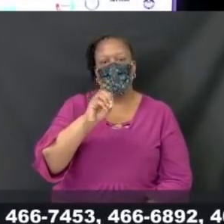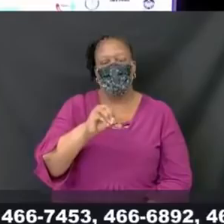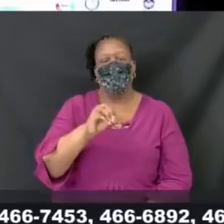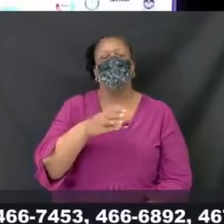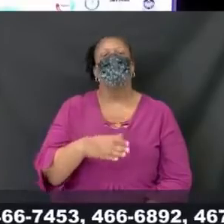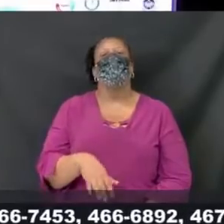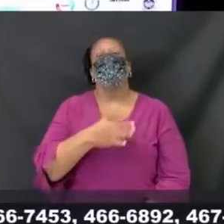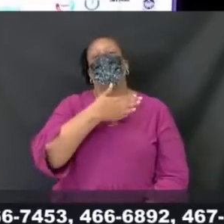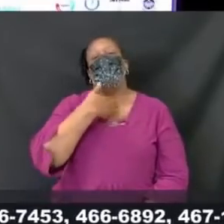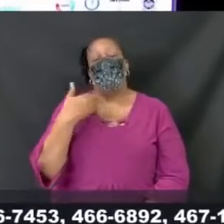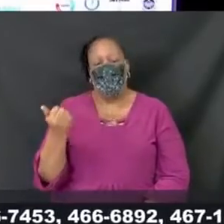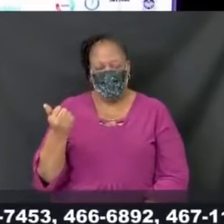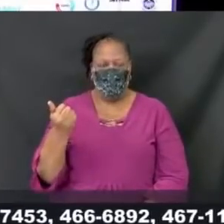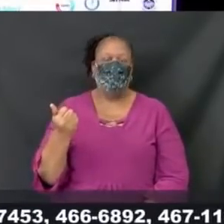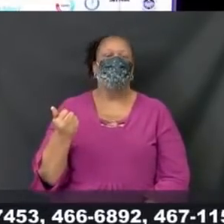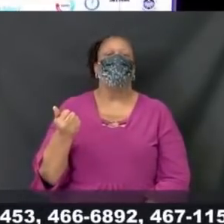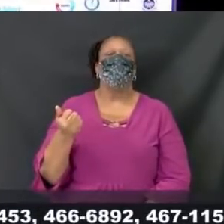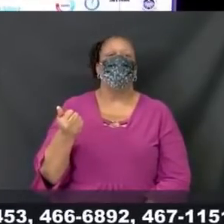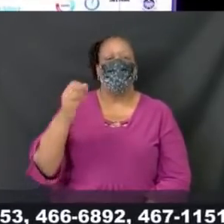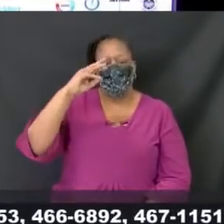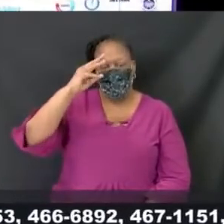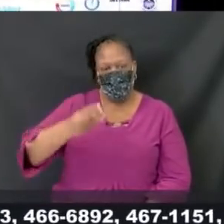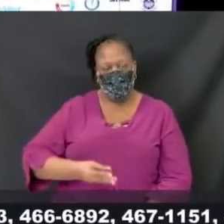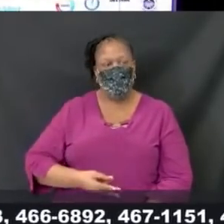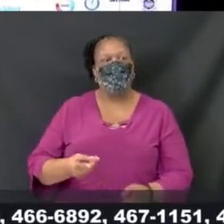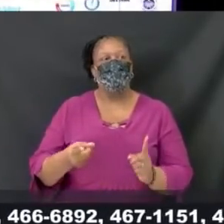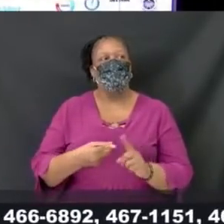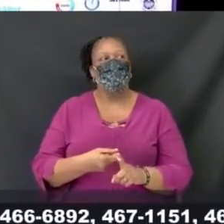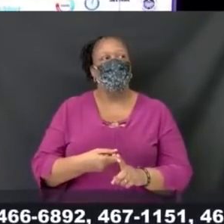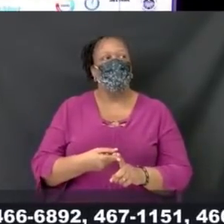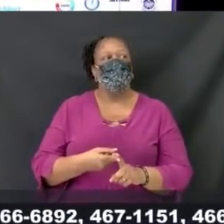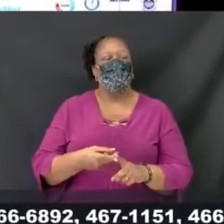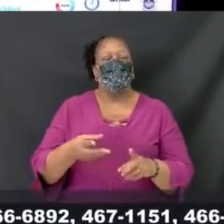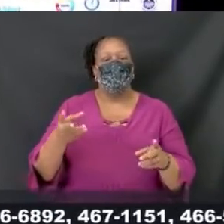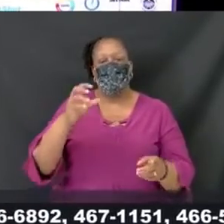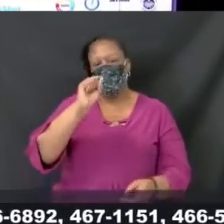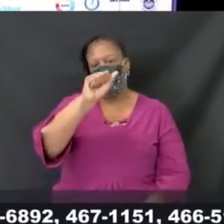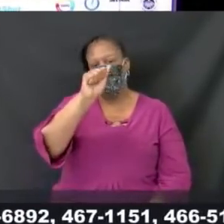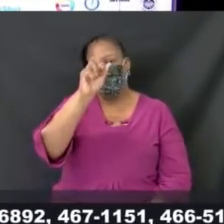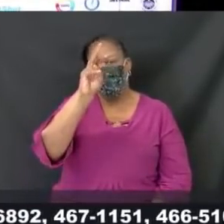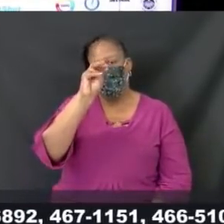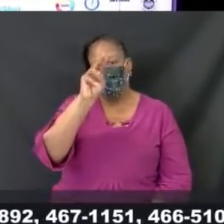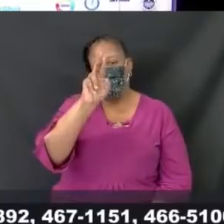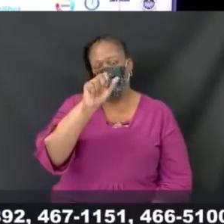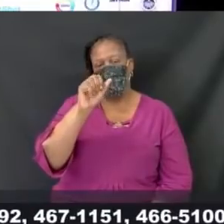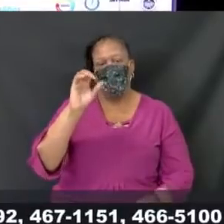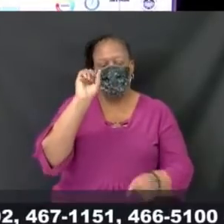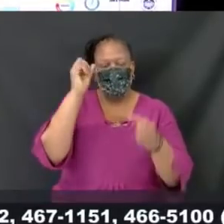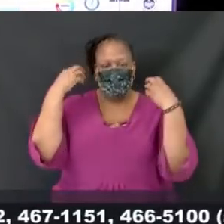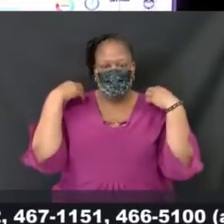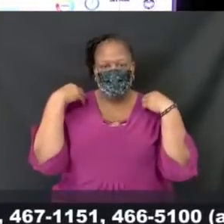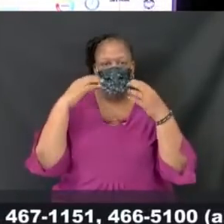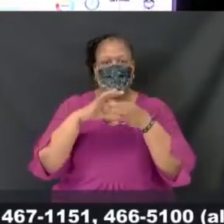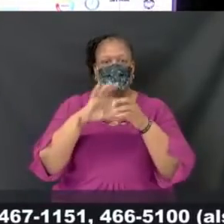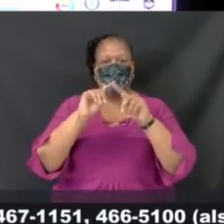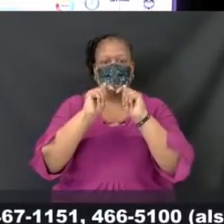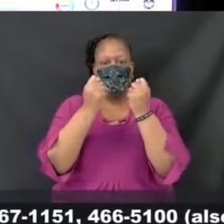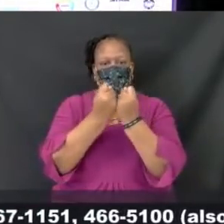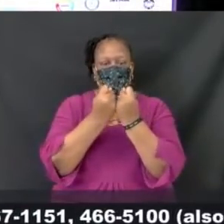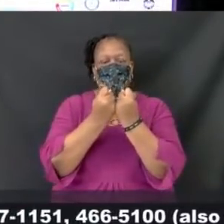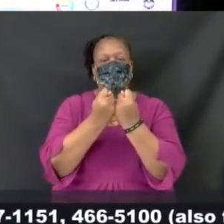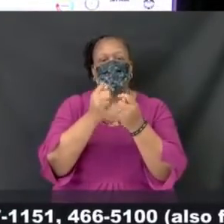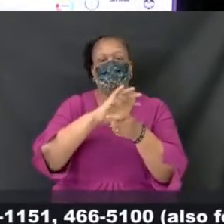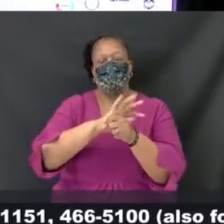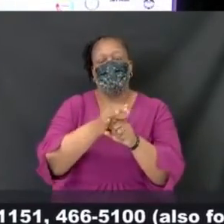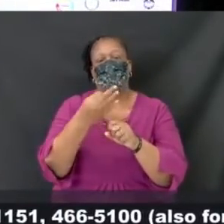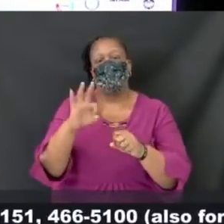Mr. Abdia Samuel, and welcome back, Mr. Samuel, the chair of our National COVID-19 Task Force. You know, our task